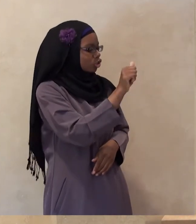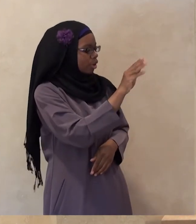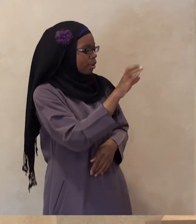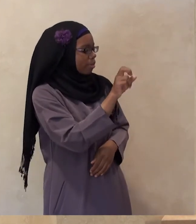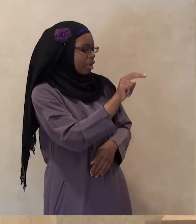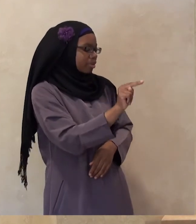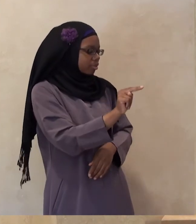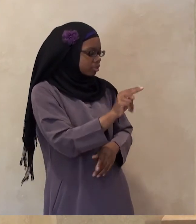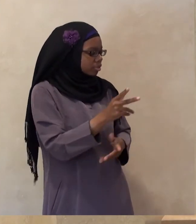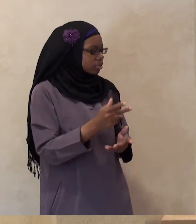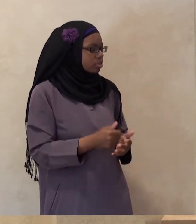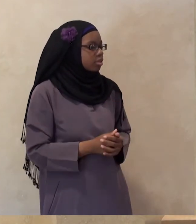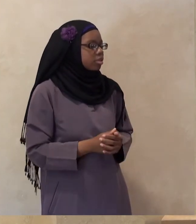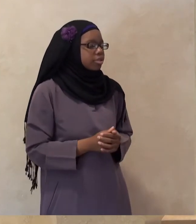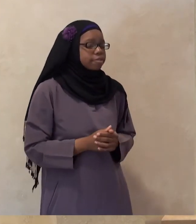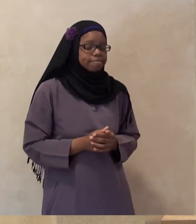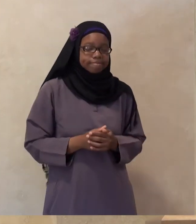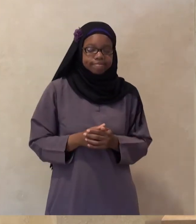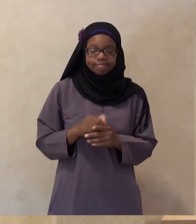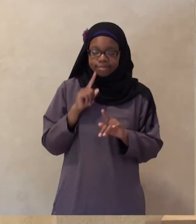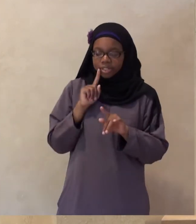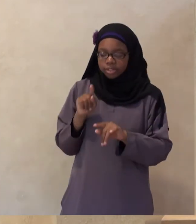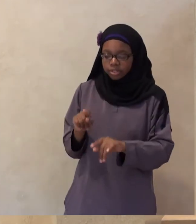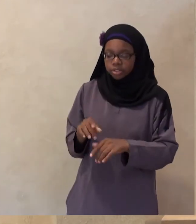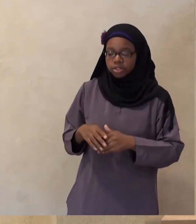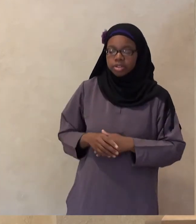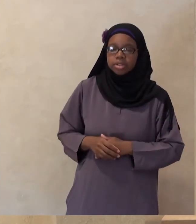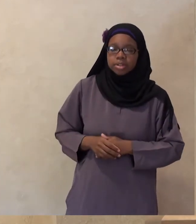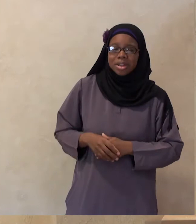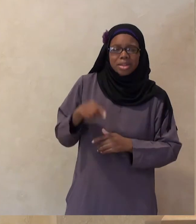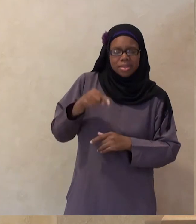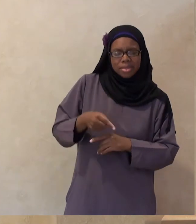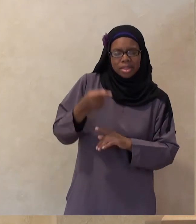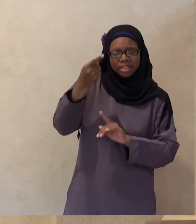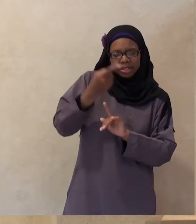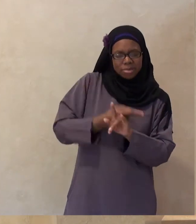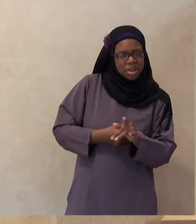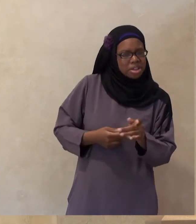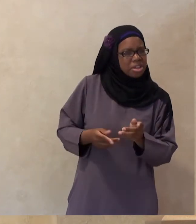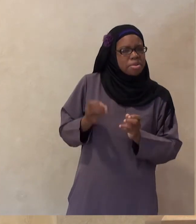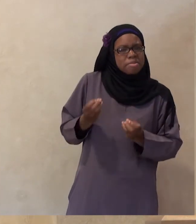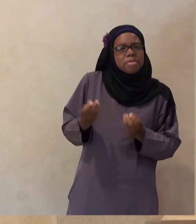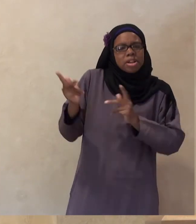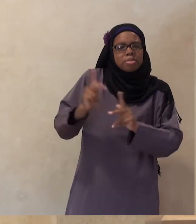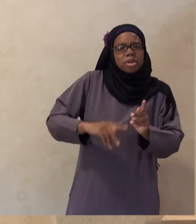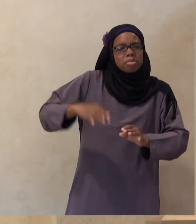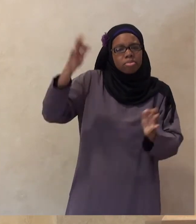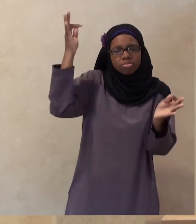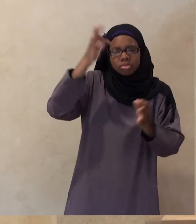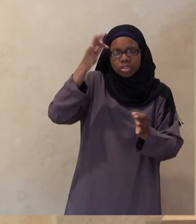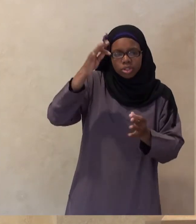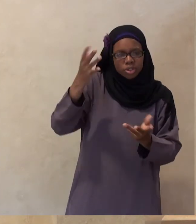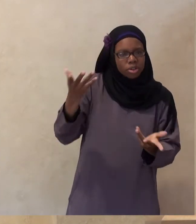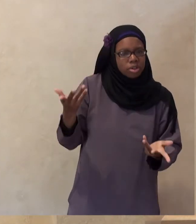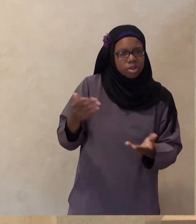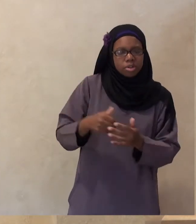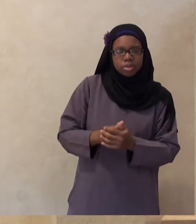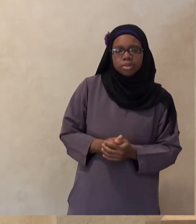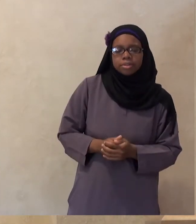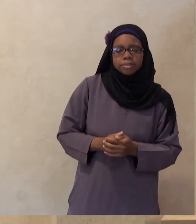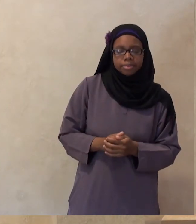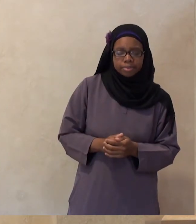said, this is the month many people are ignorant of being between Rajab and